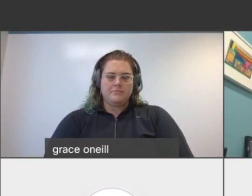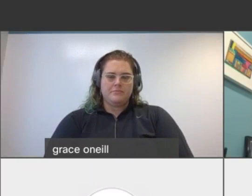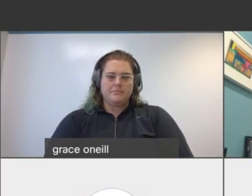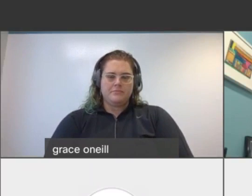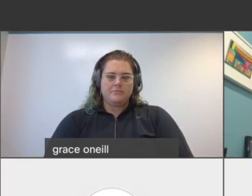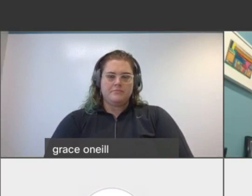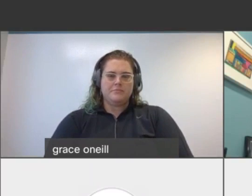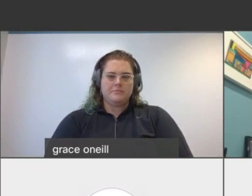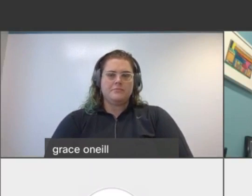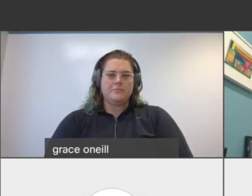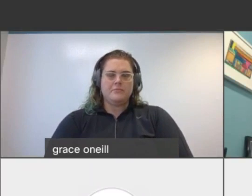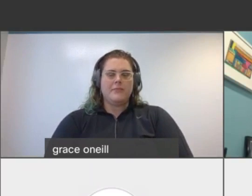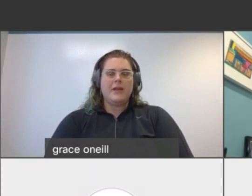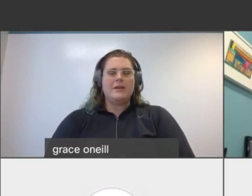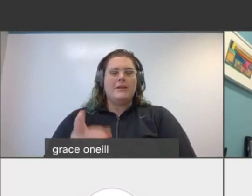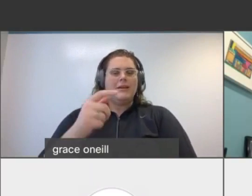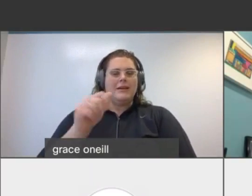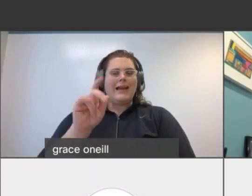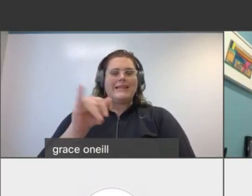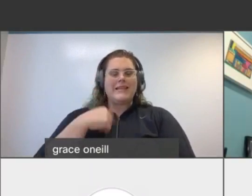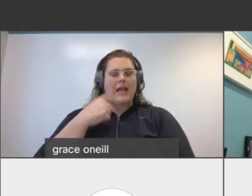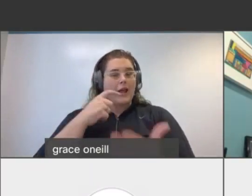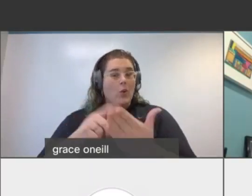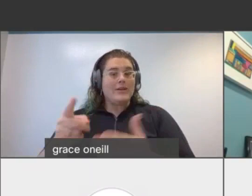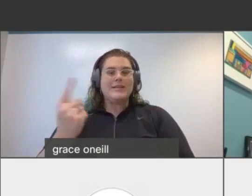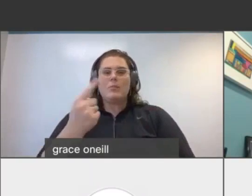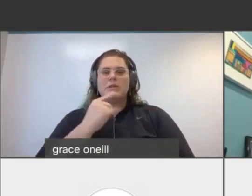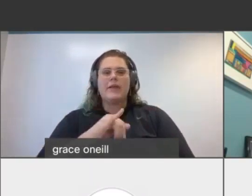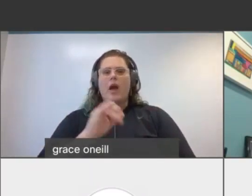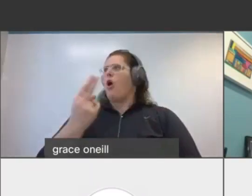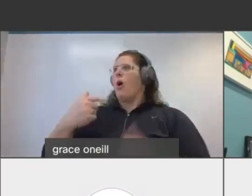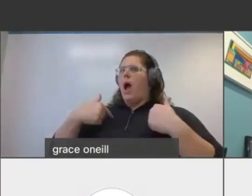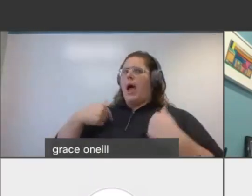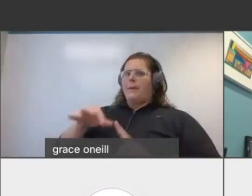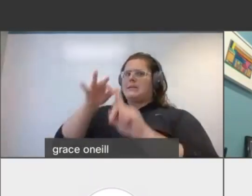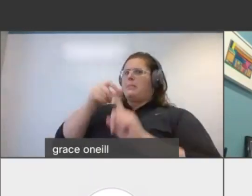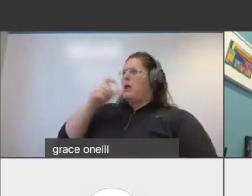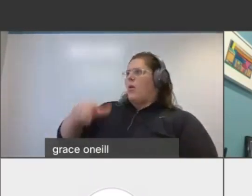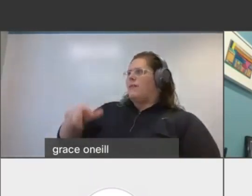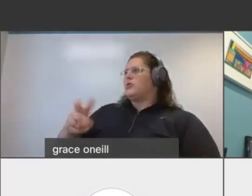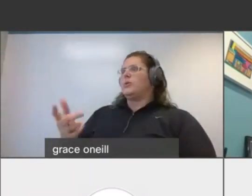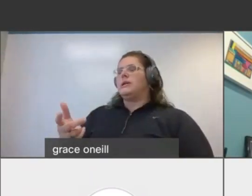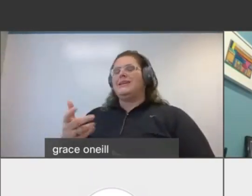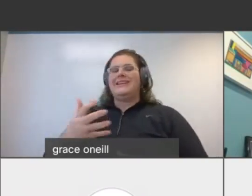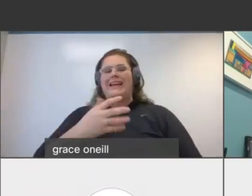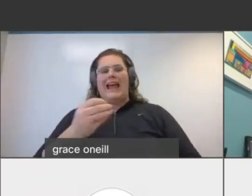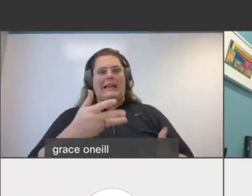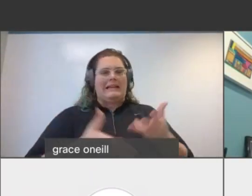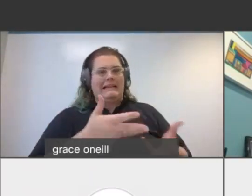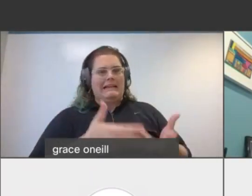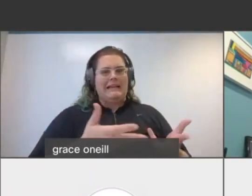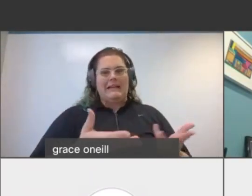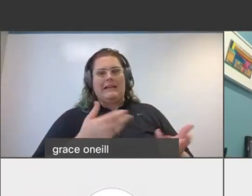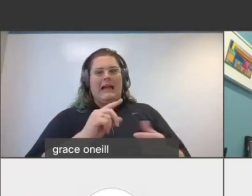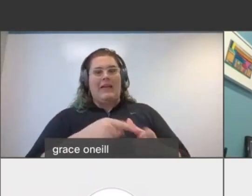So someone is saying, a person can say they are exempt and they're dealing with this, And especially now